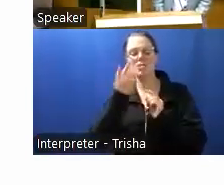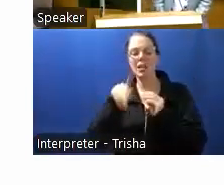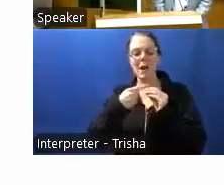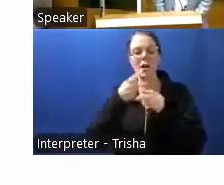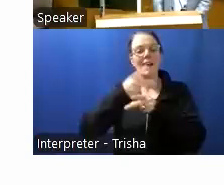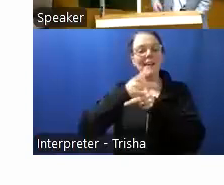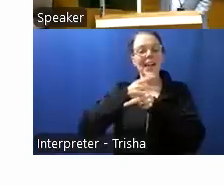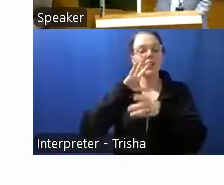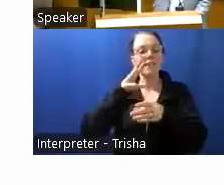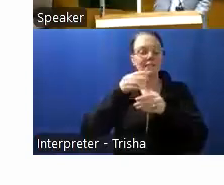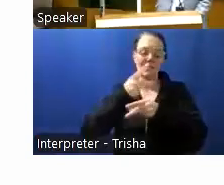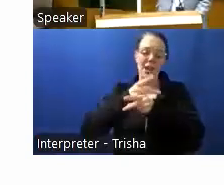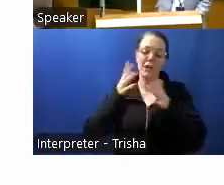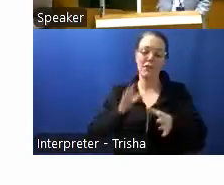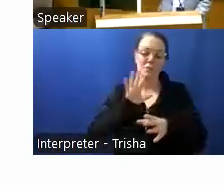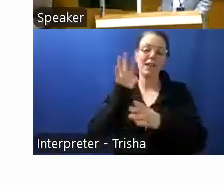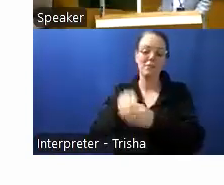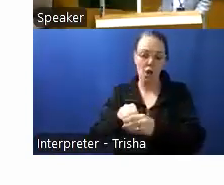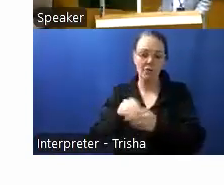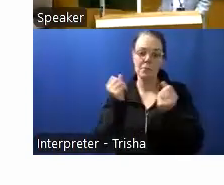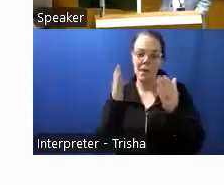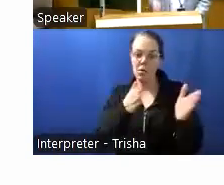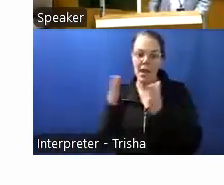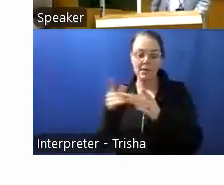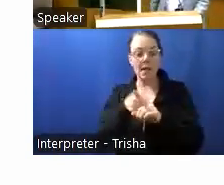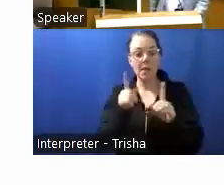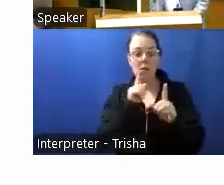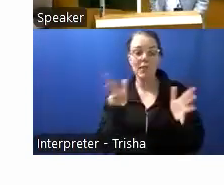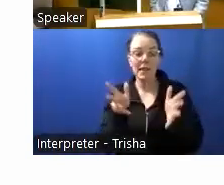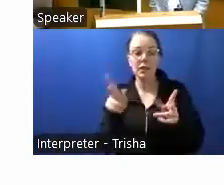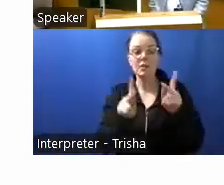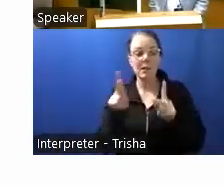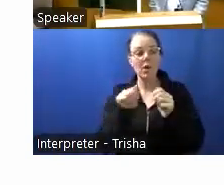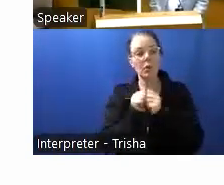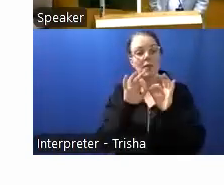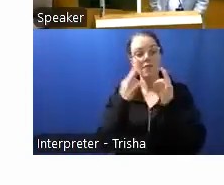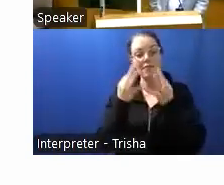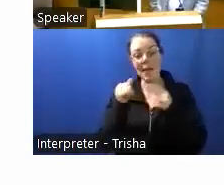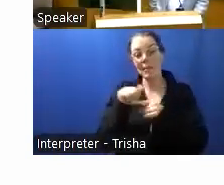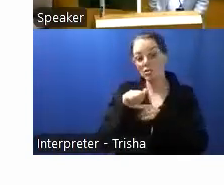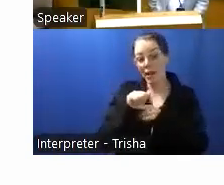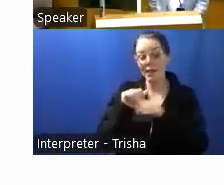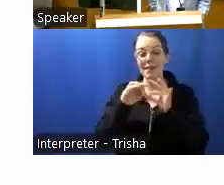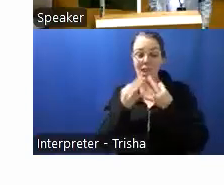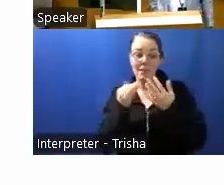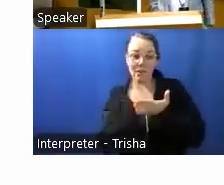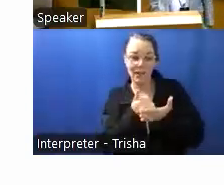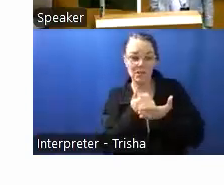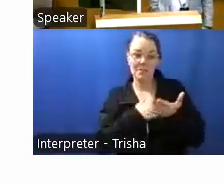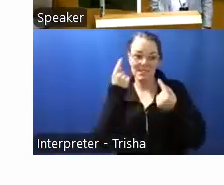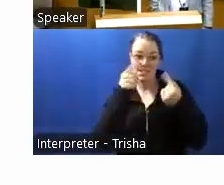being involved in all kinds of ways, but encouraging people who have a family orientation or training in family interventions to consider as